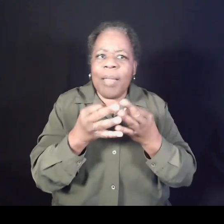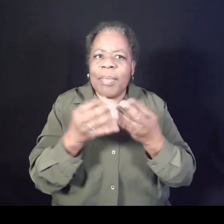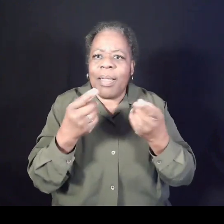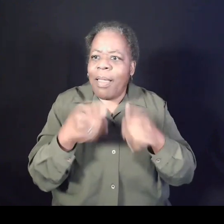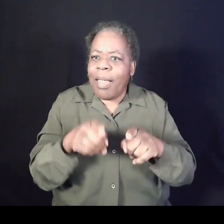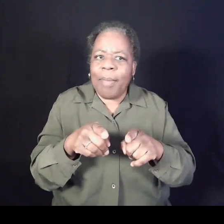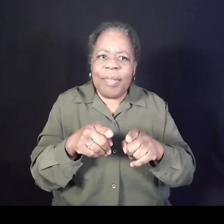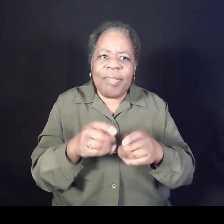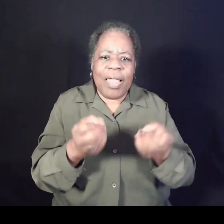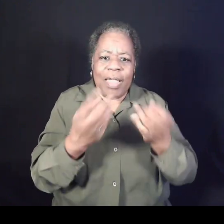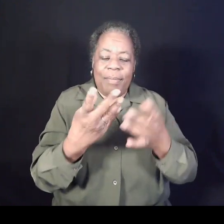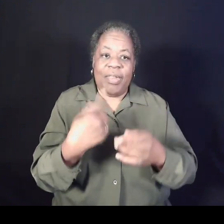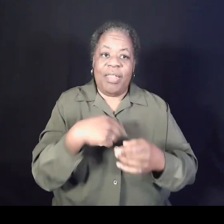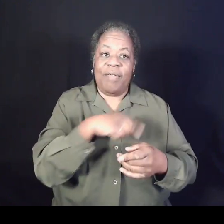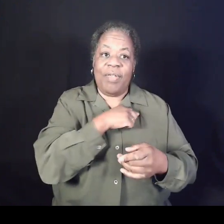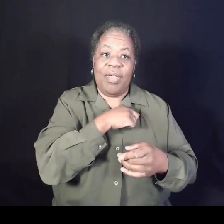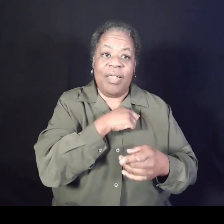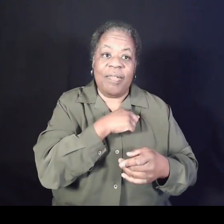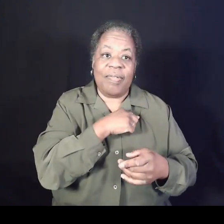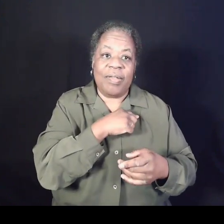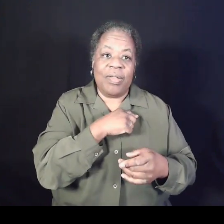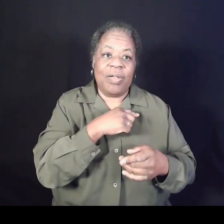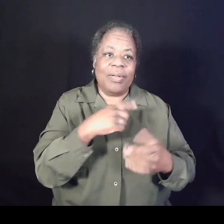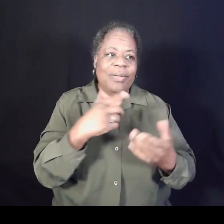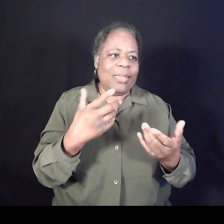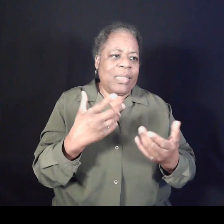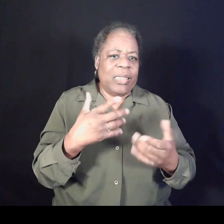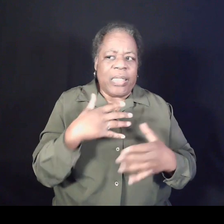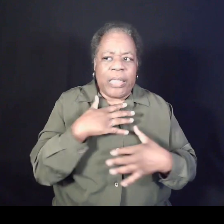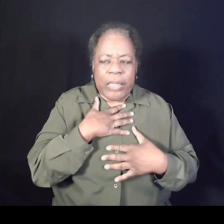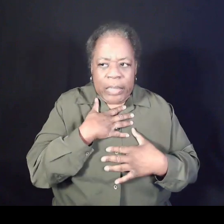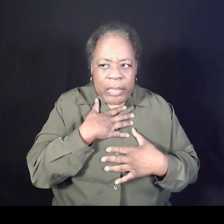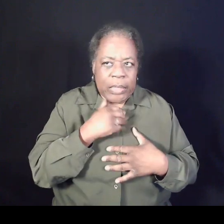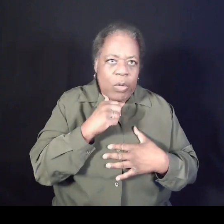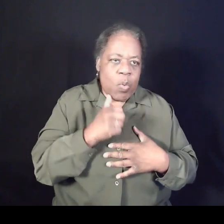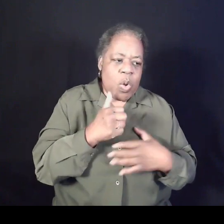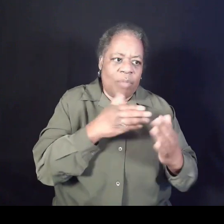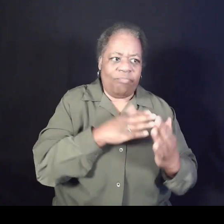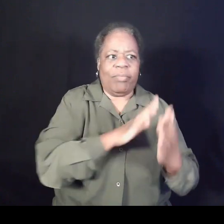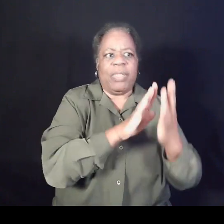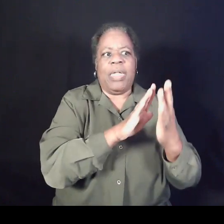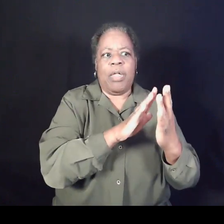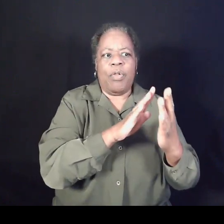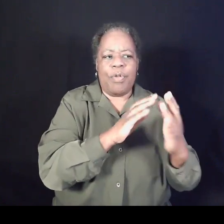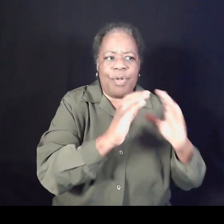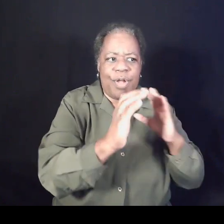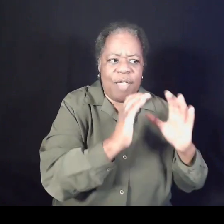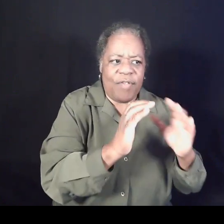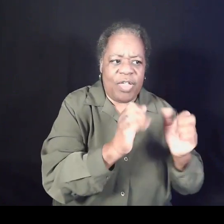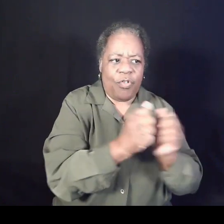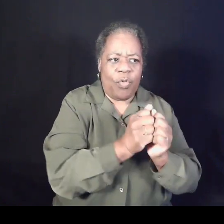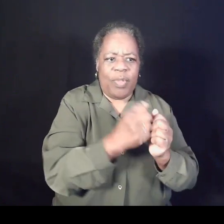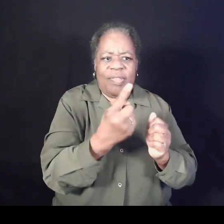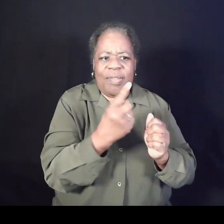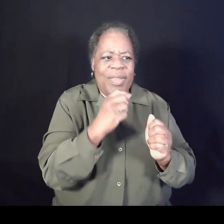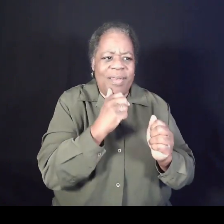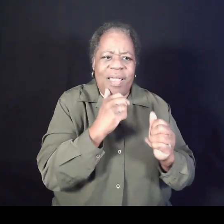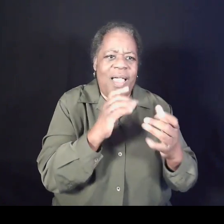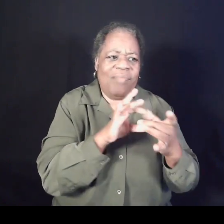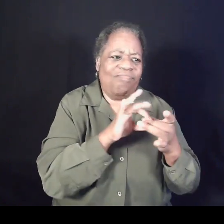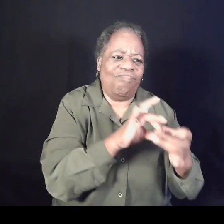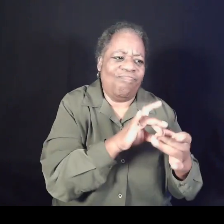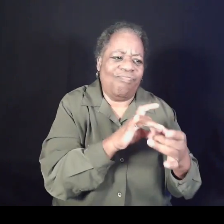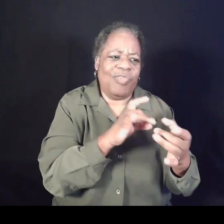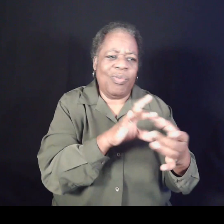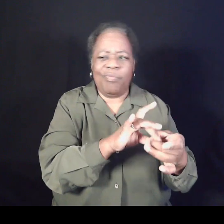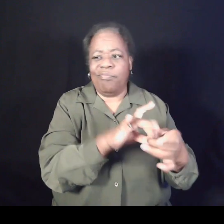How many of us are dreading a conversation or encounter with someone we don't get along with or have had a falling